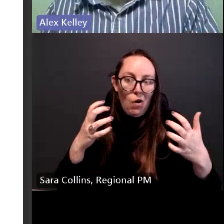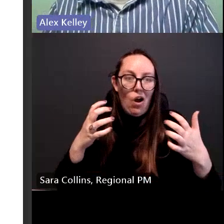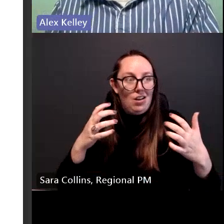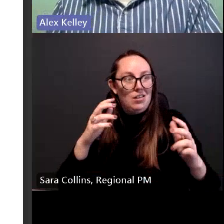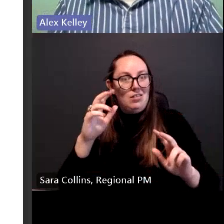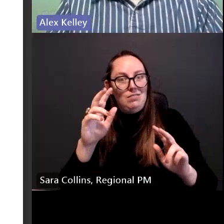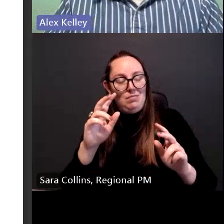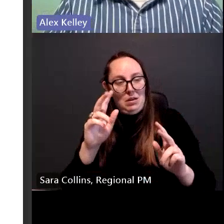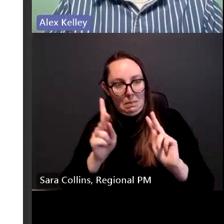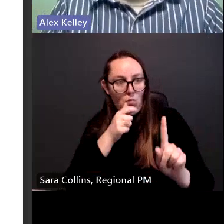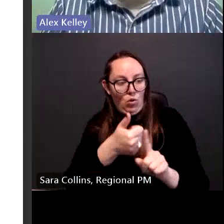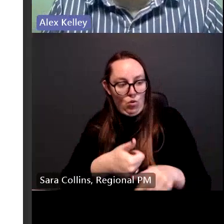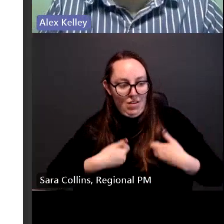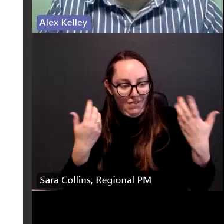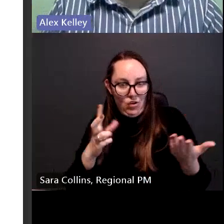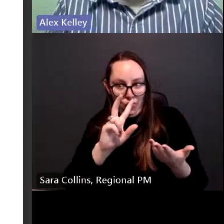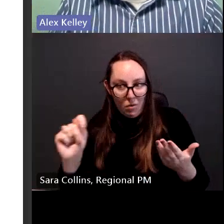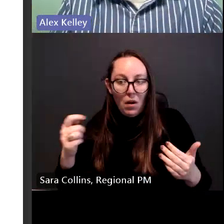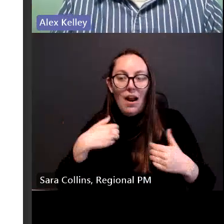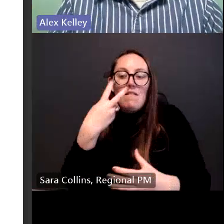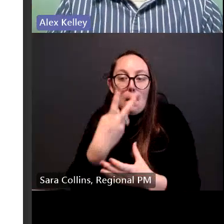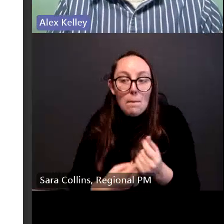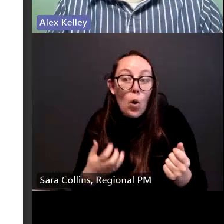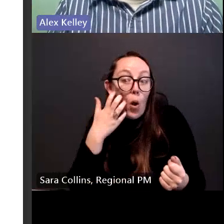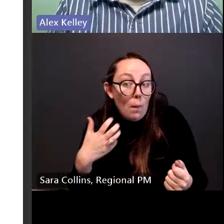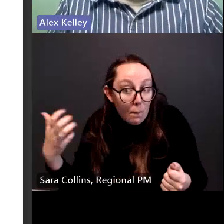was necessary for